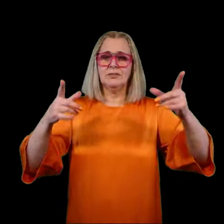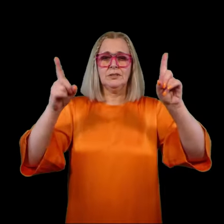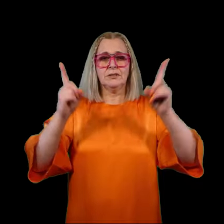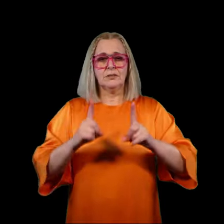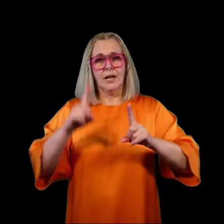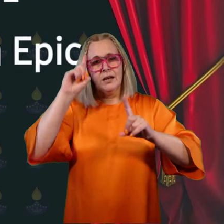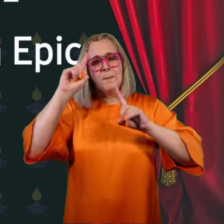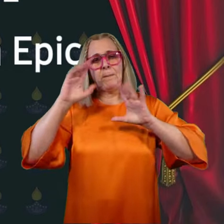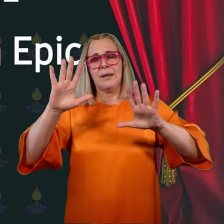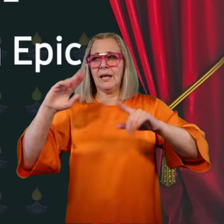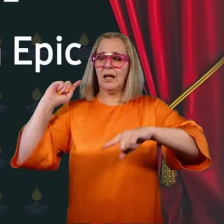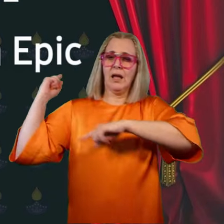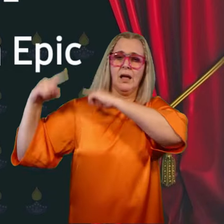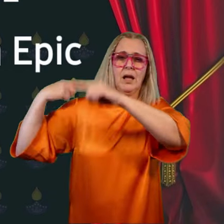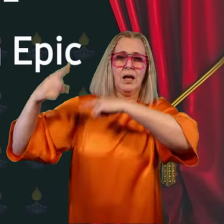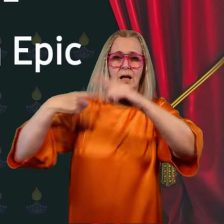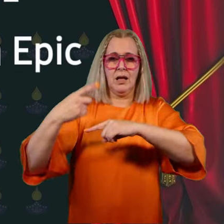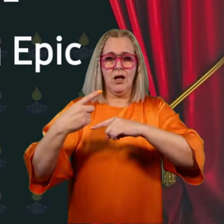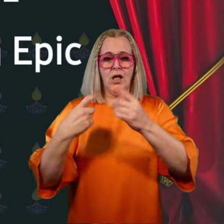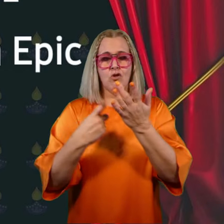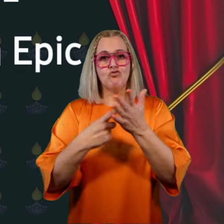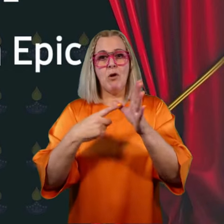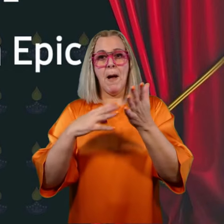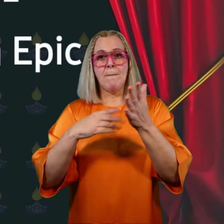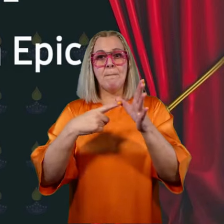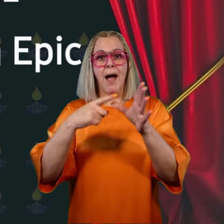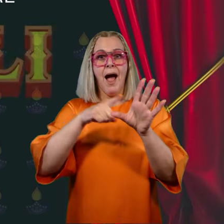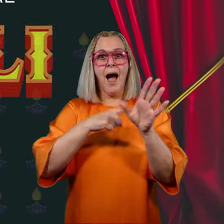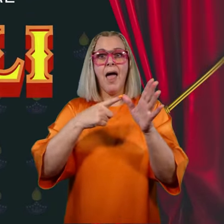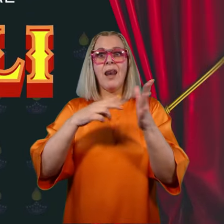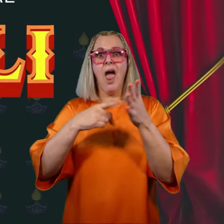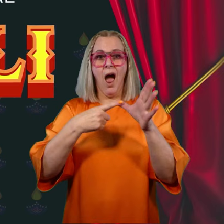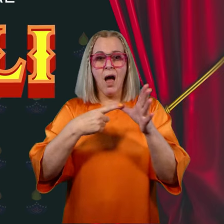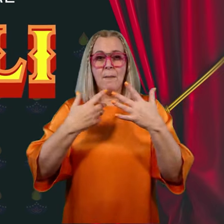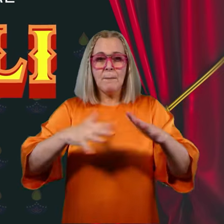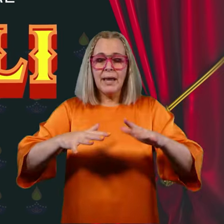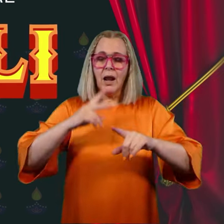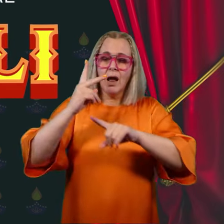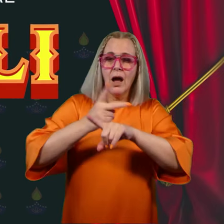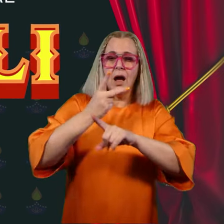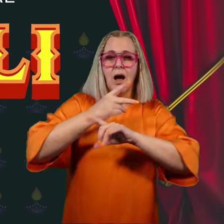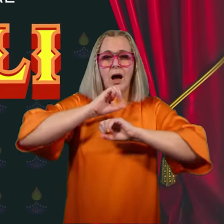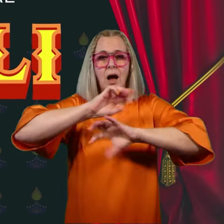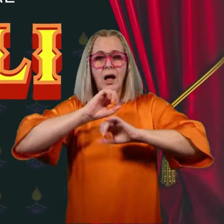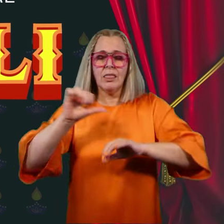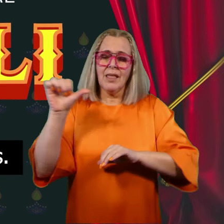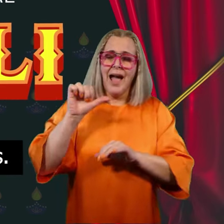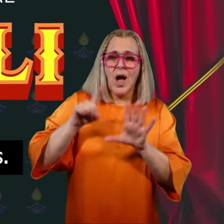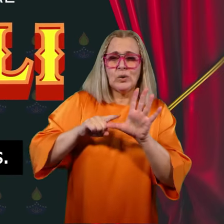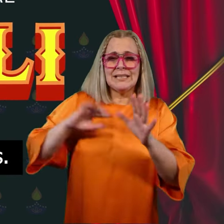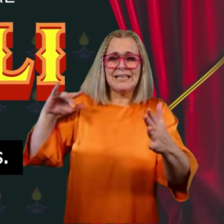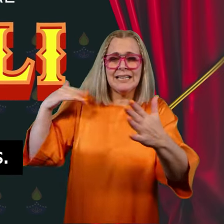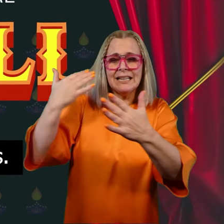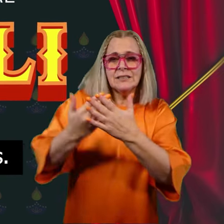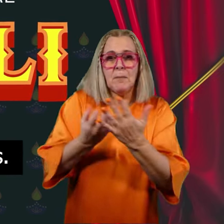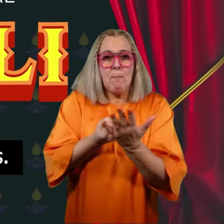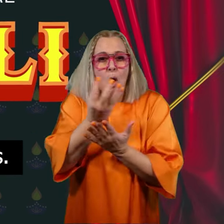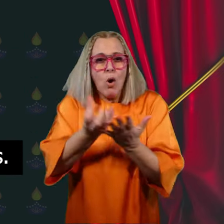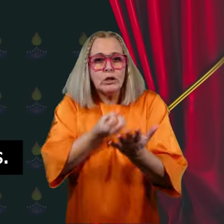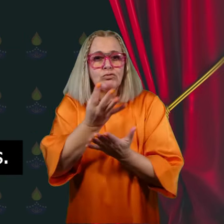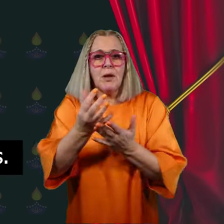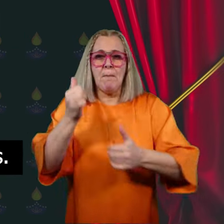The great Indian epic, the Ramayana, has been told and retold over thousands of years by poets,